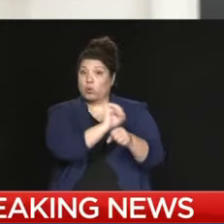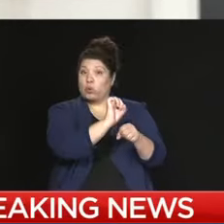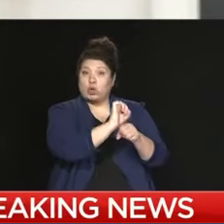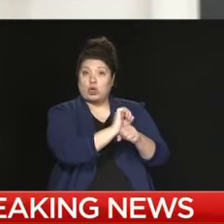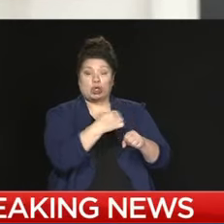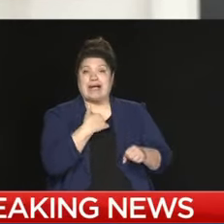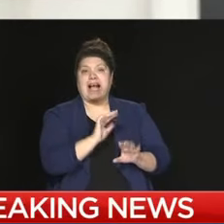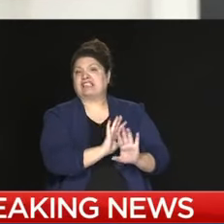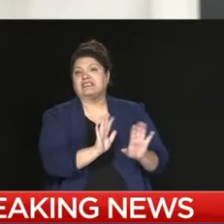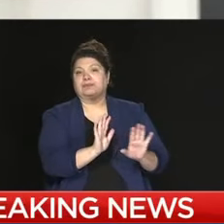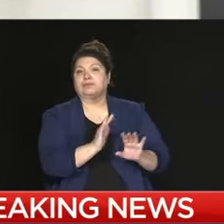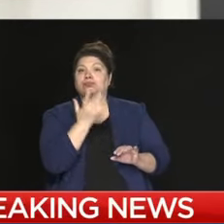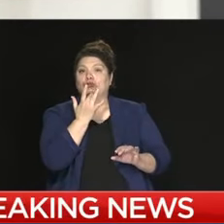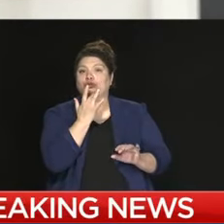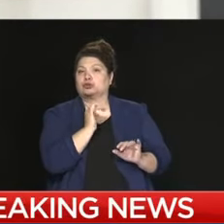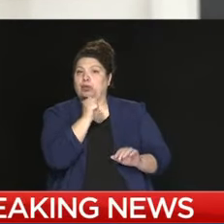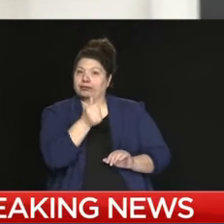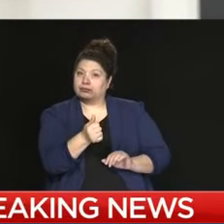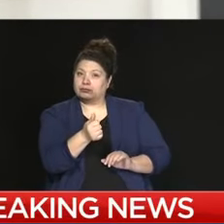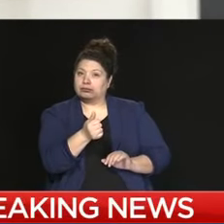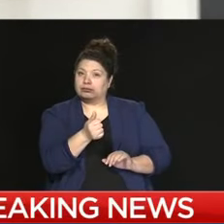plan rolled out?